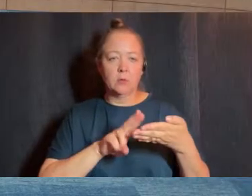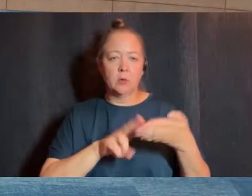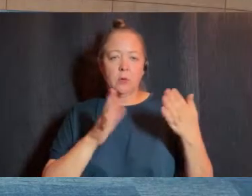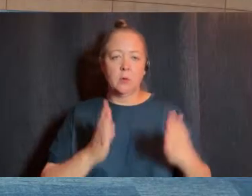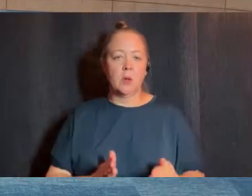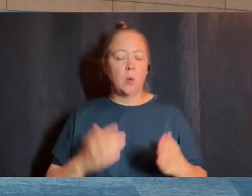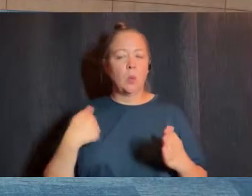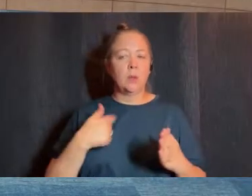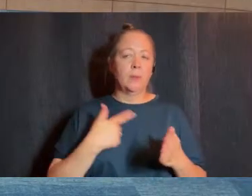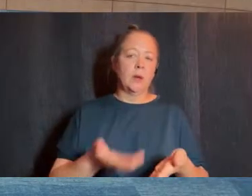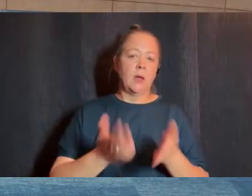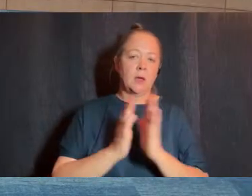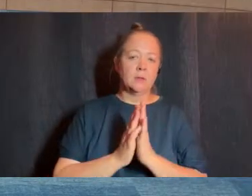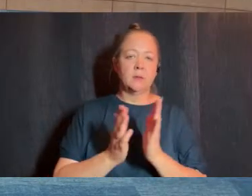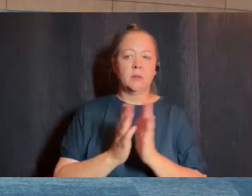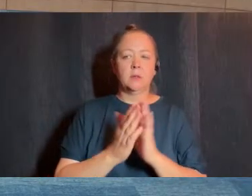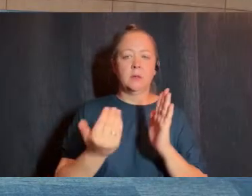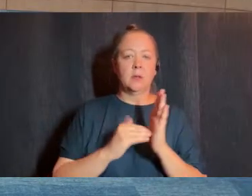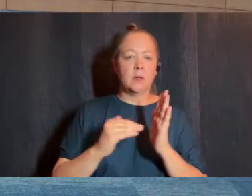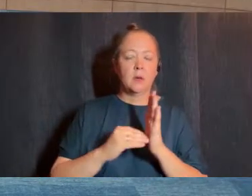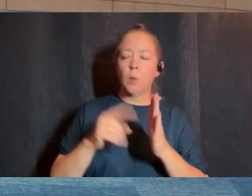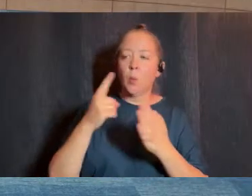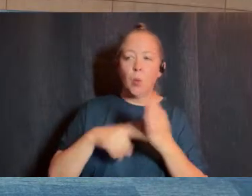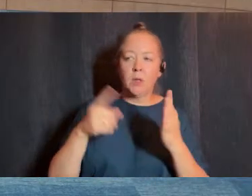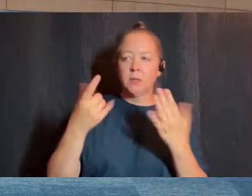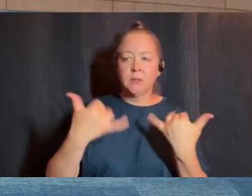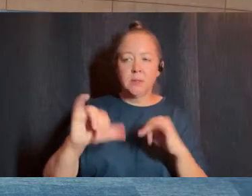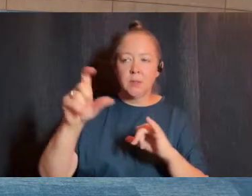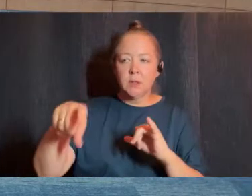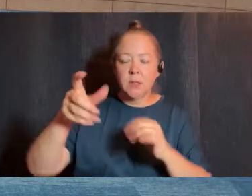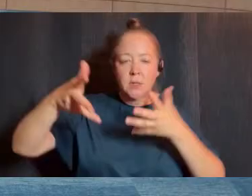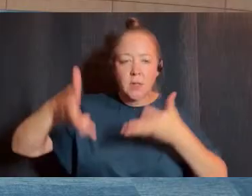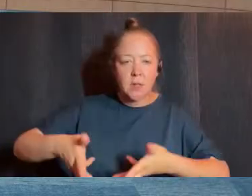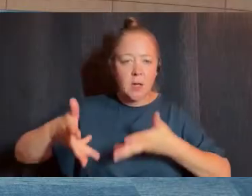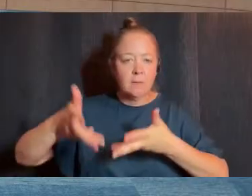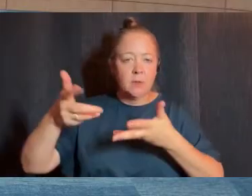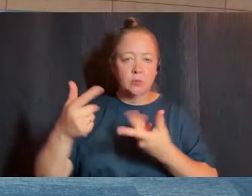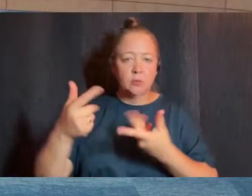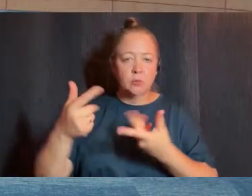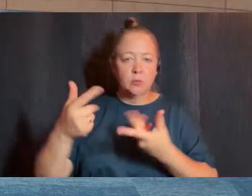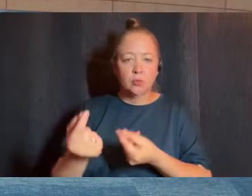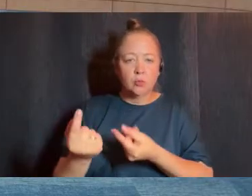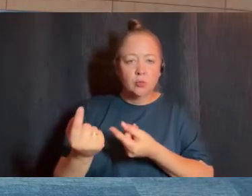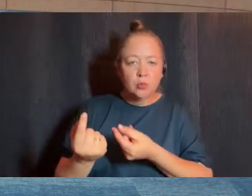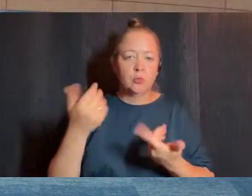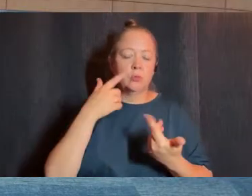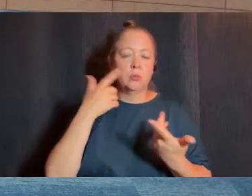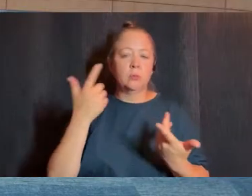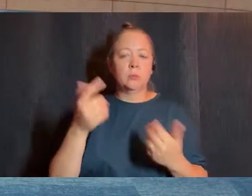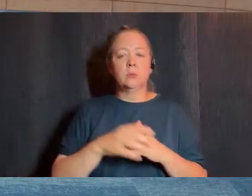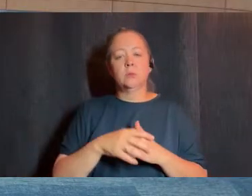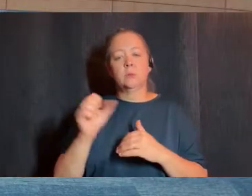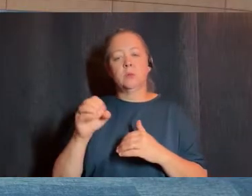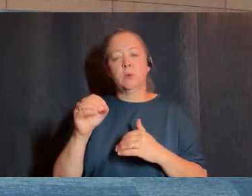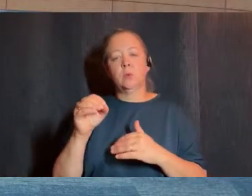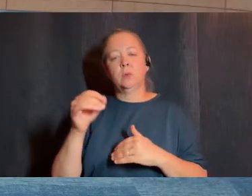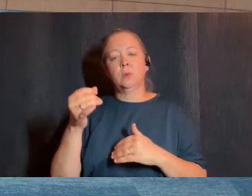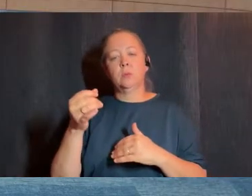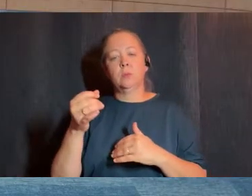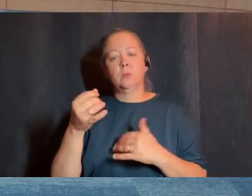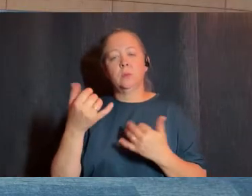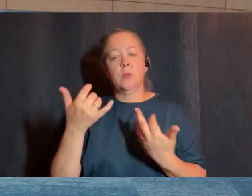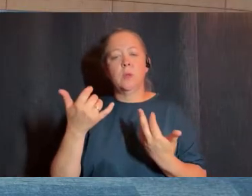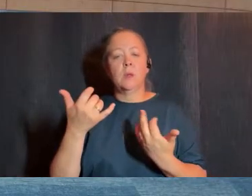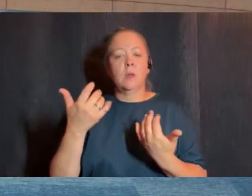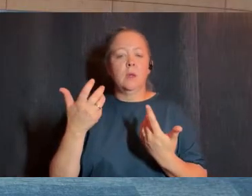for the list of remaining tasks that need to be done, associated durations, and predecessor, successors, or, connectivity of